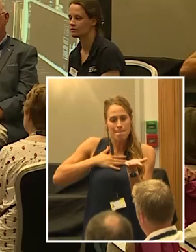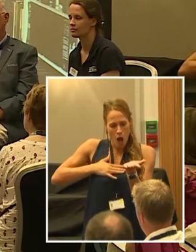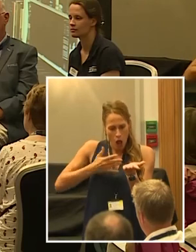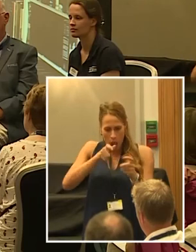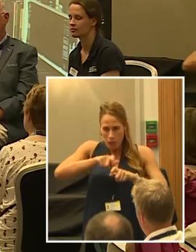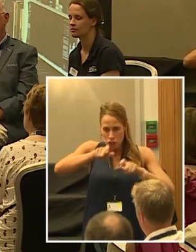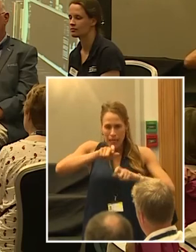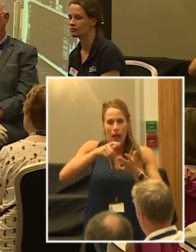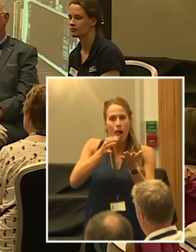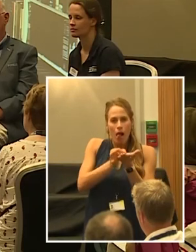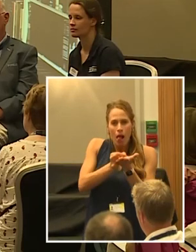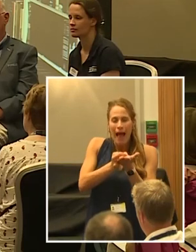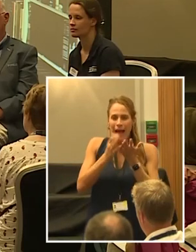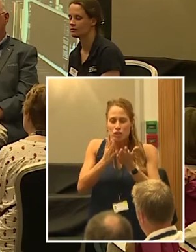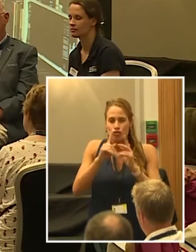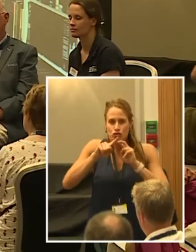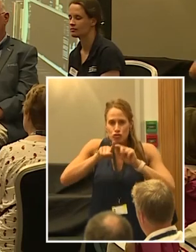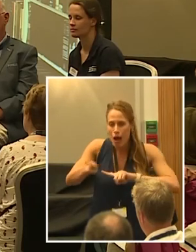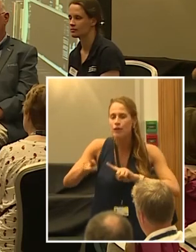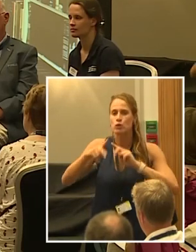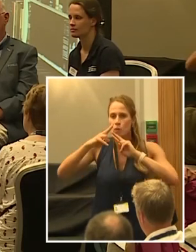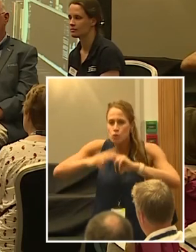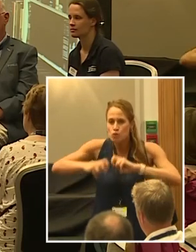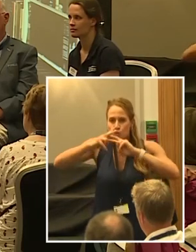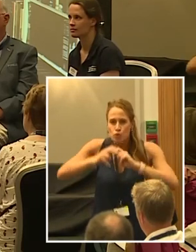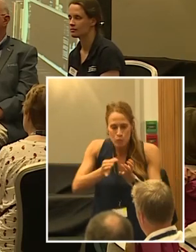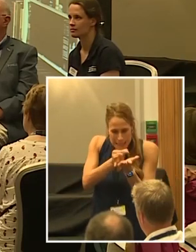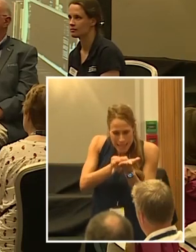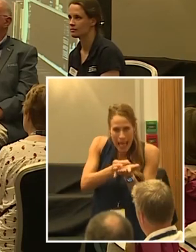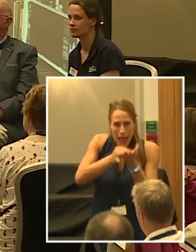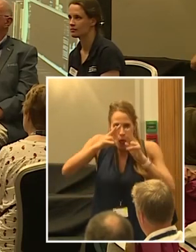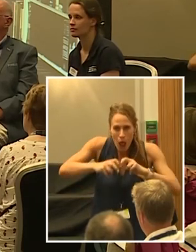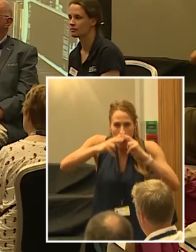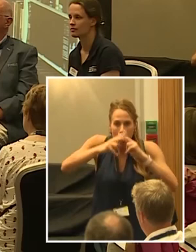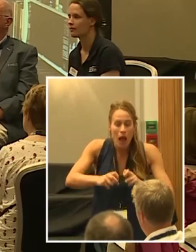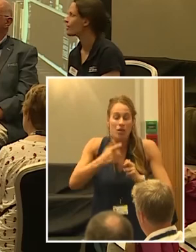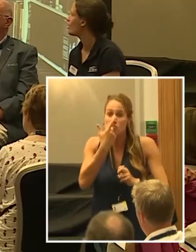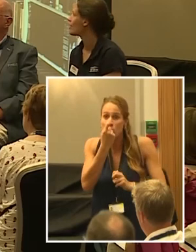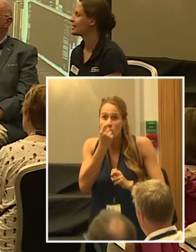faster push towards potential therapeutic intervention. Thank you very